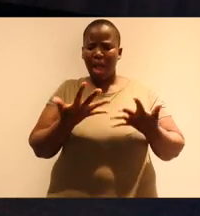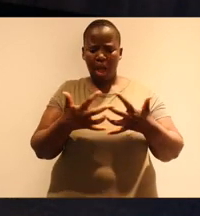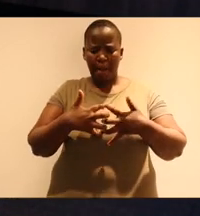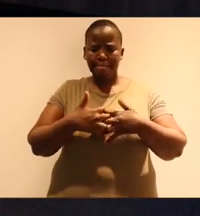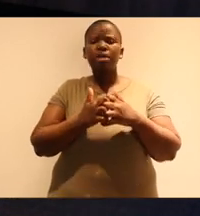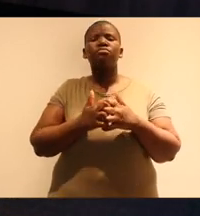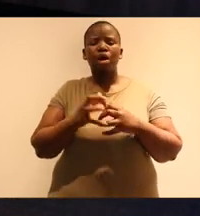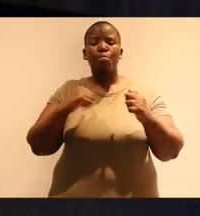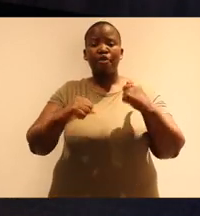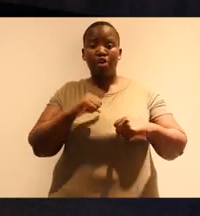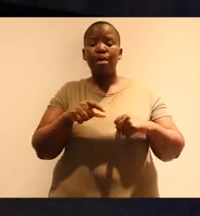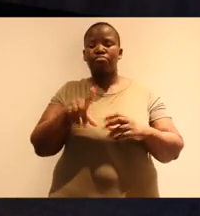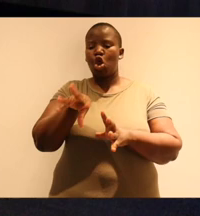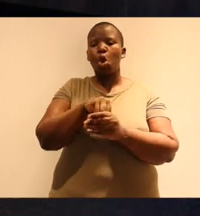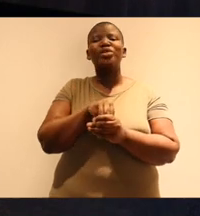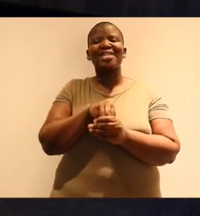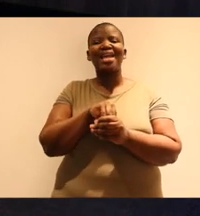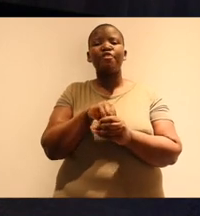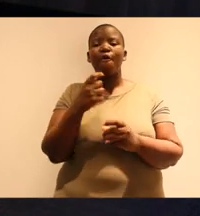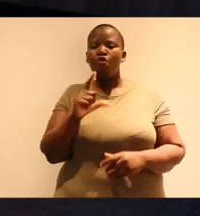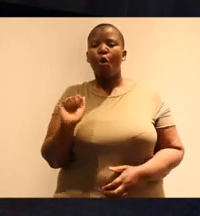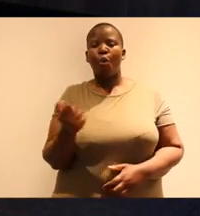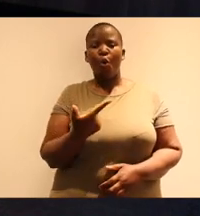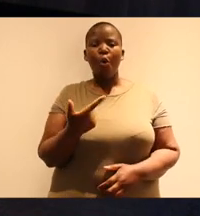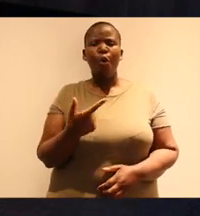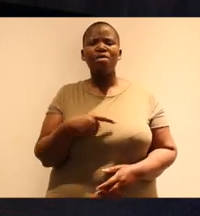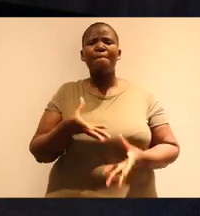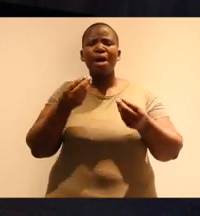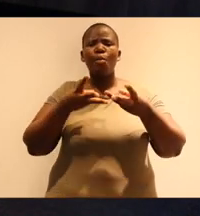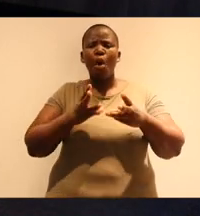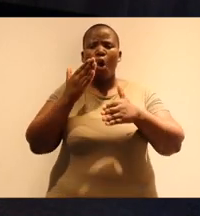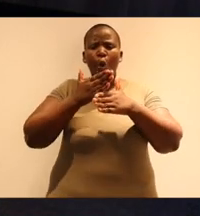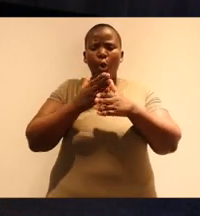and inclusive for everybody, and finding ways to work together